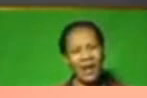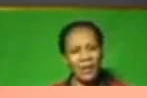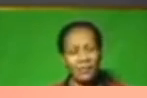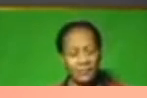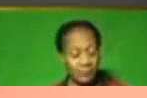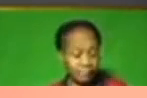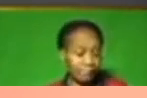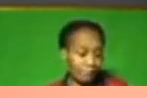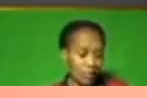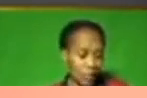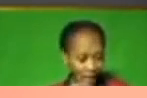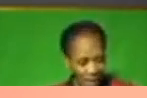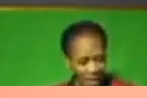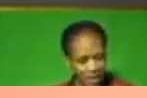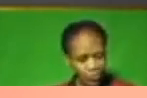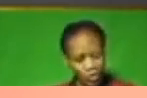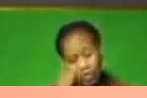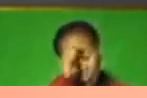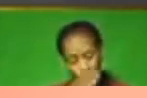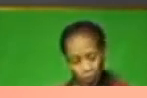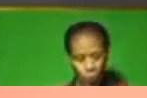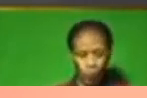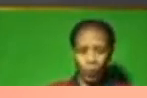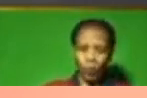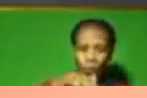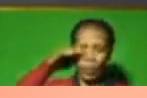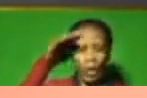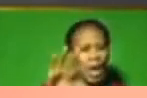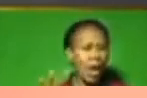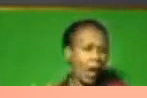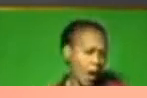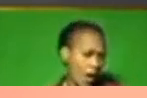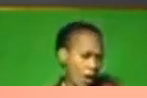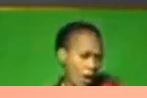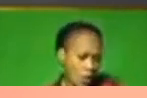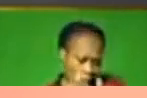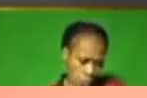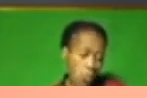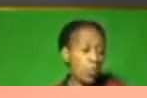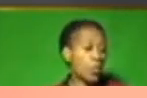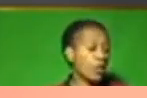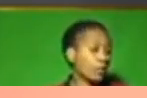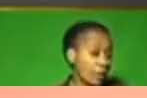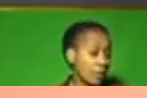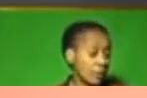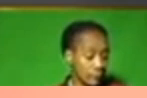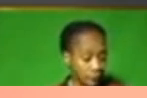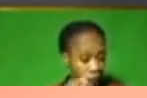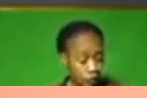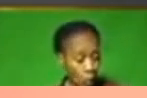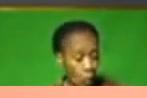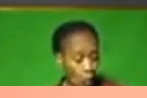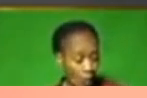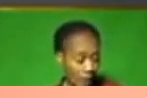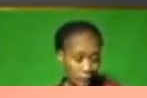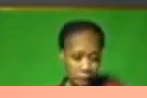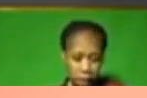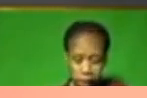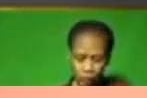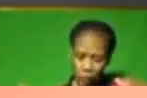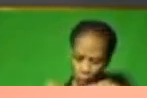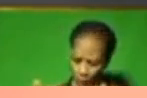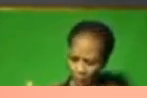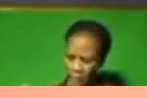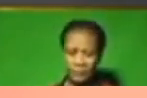such as educating boys and young men on greater equality and their role